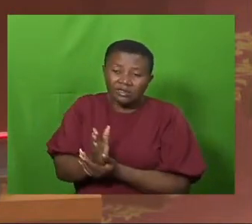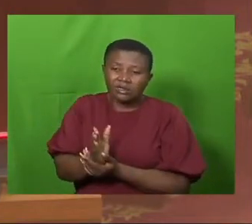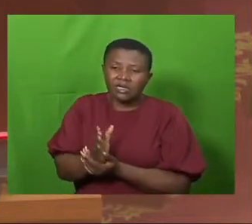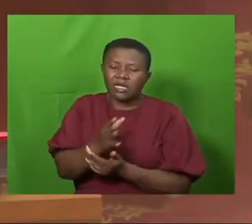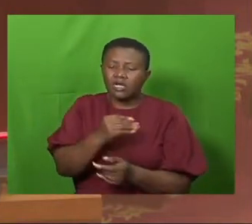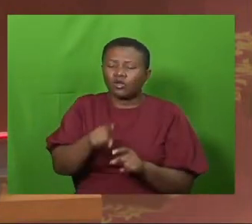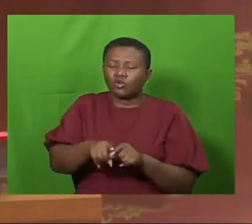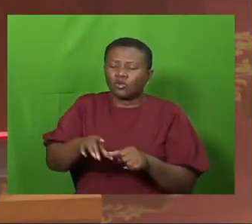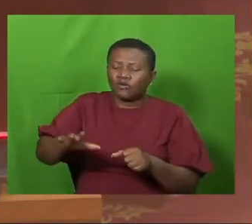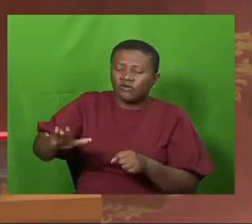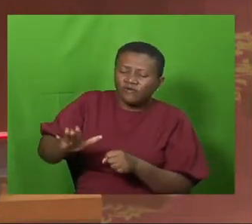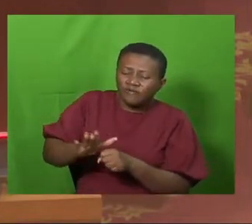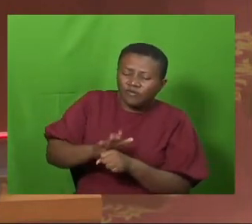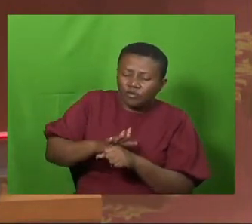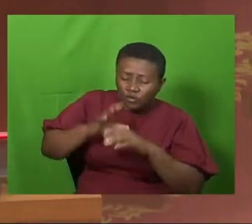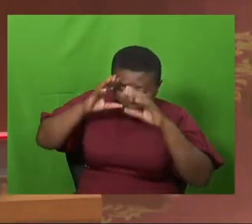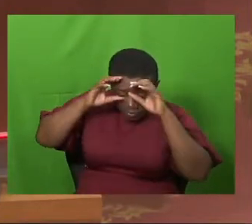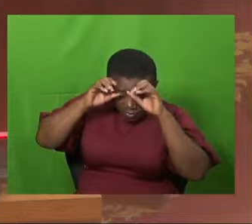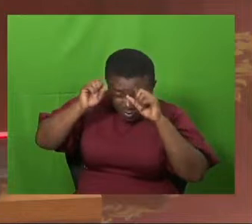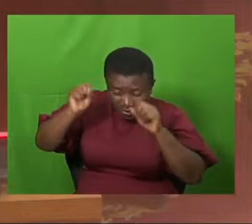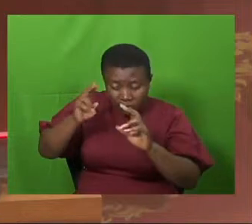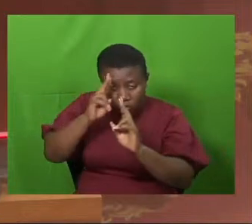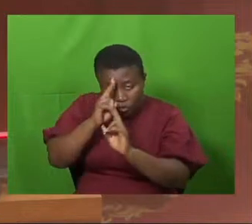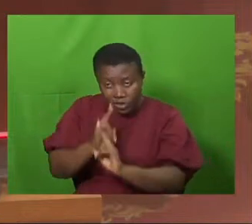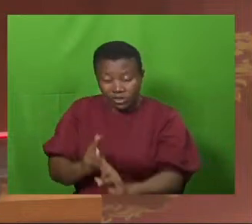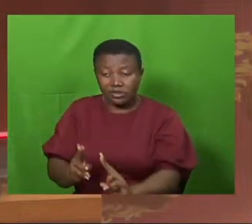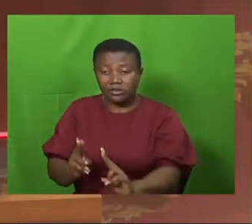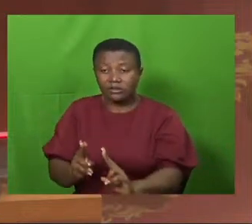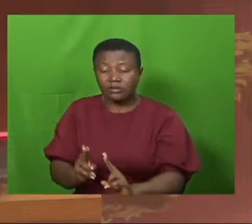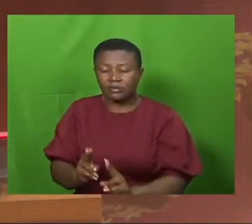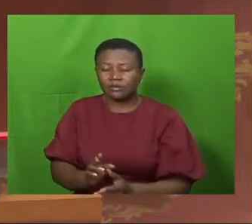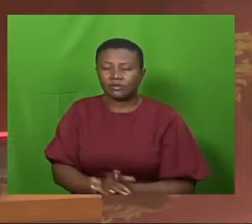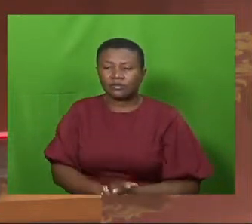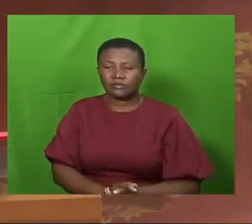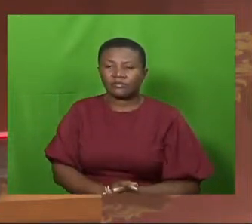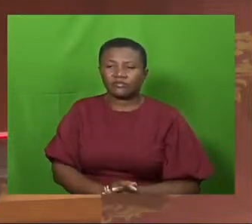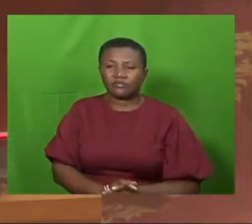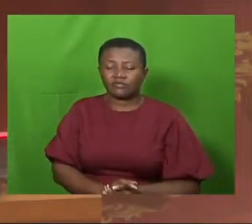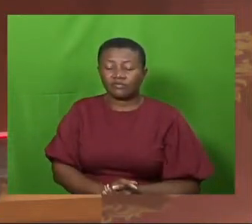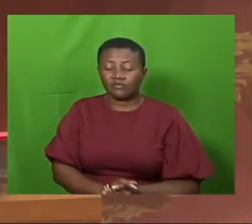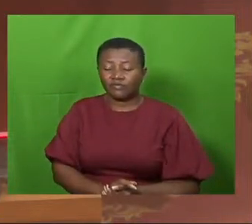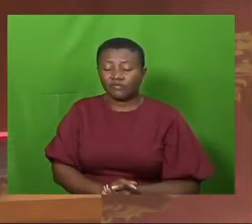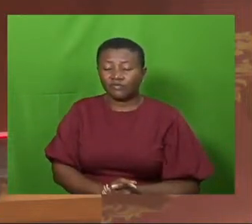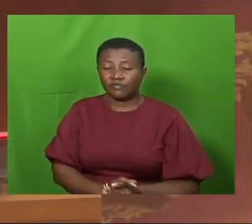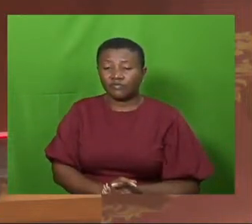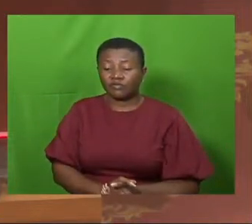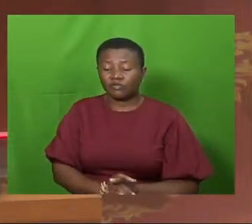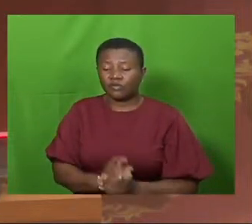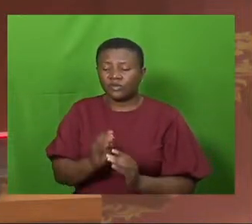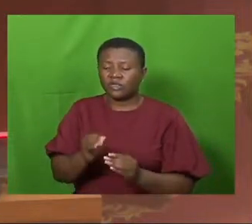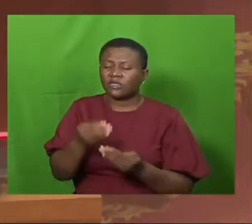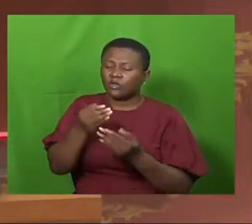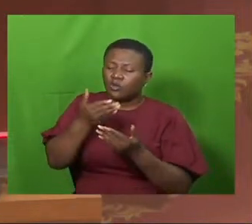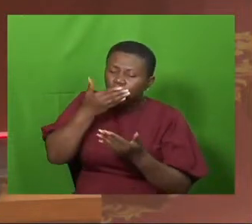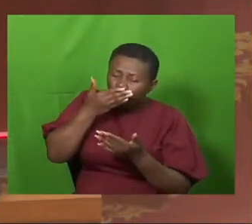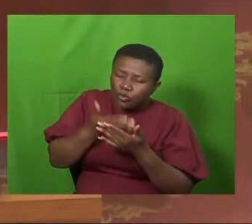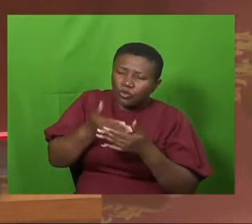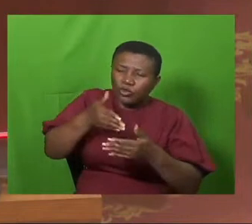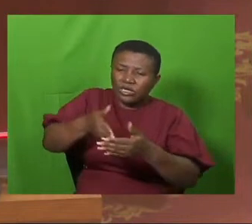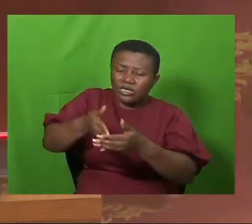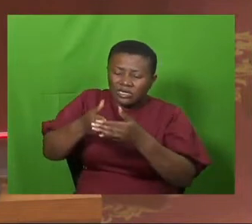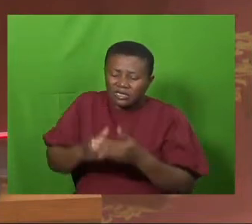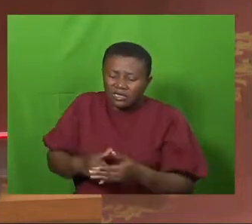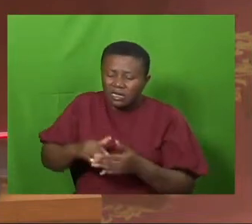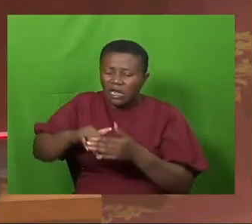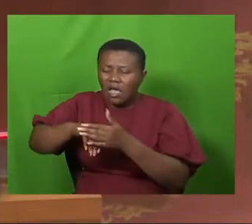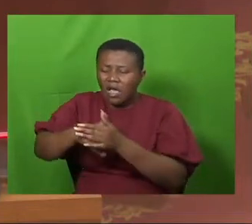honesty regarding the challenges that Ghana faces. Moreover, it provided firm leadership on how the President